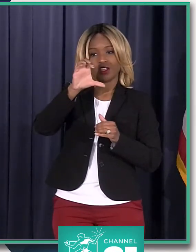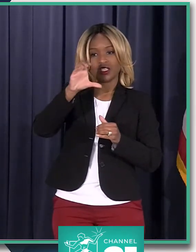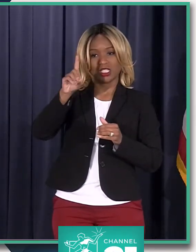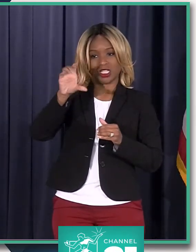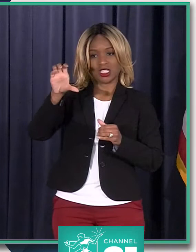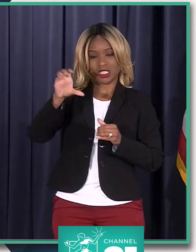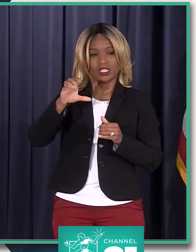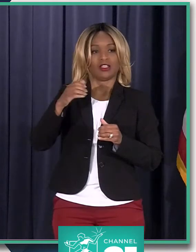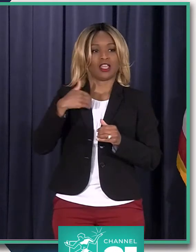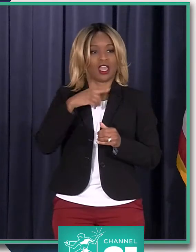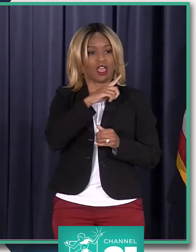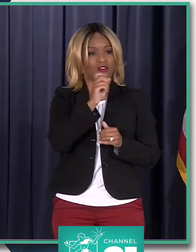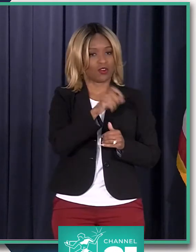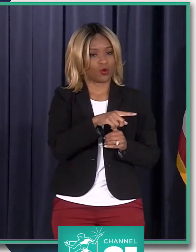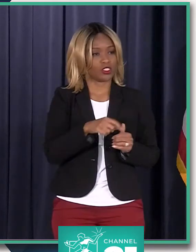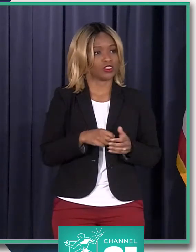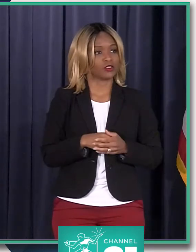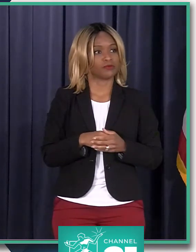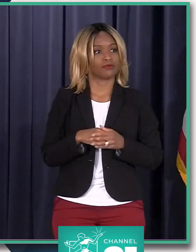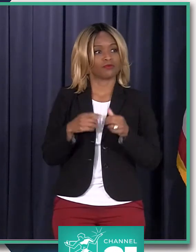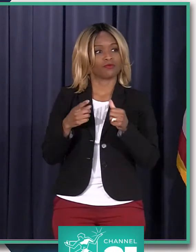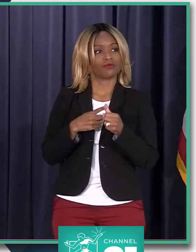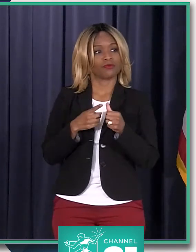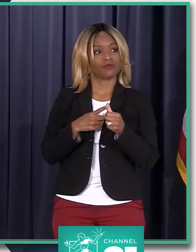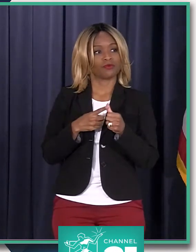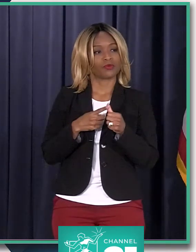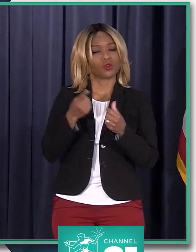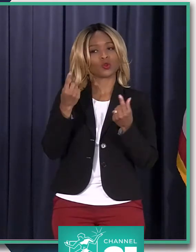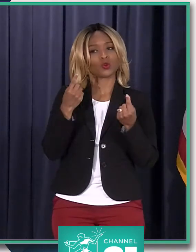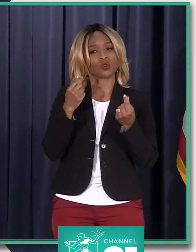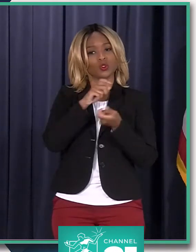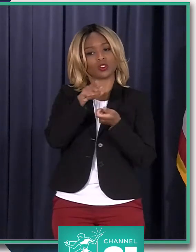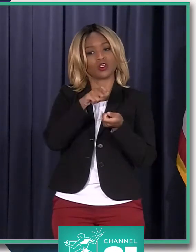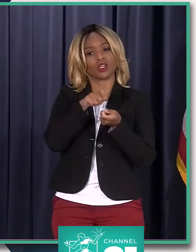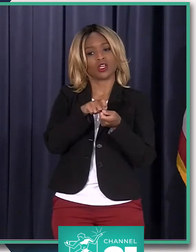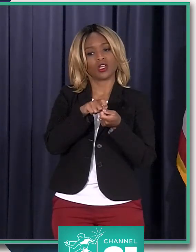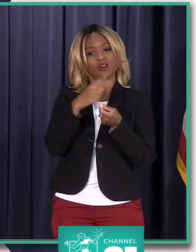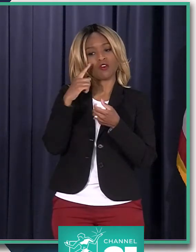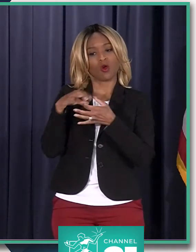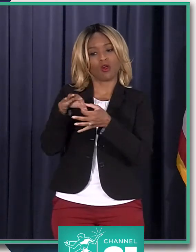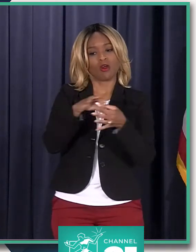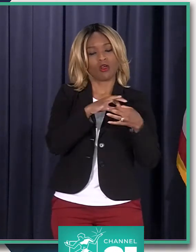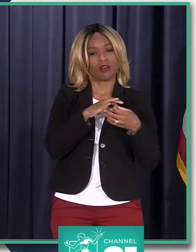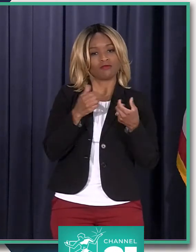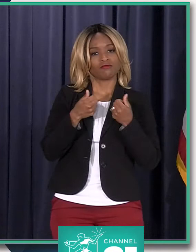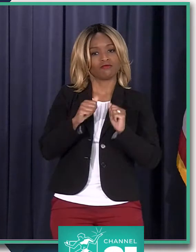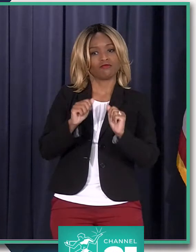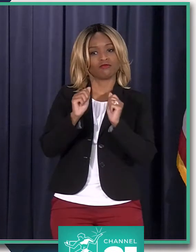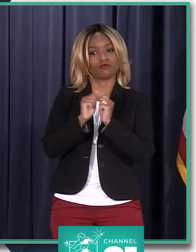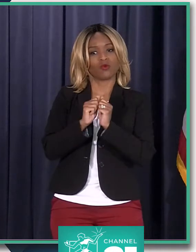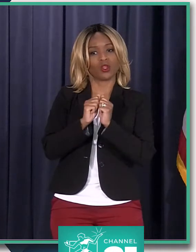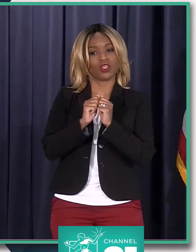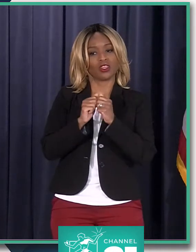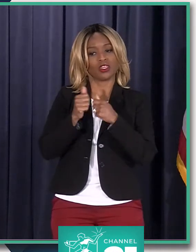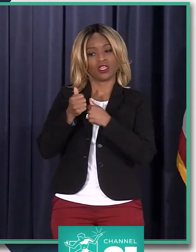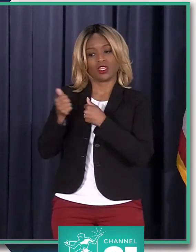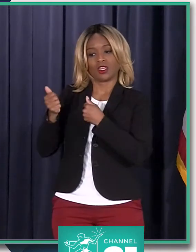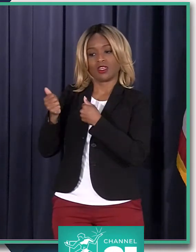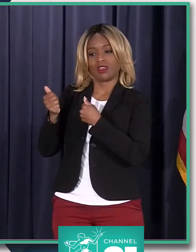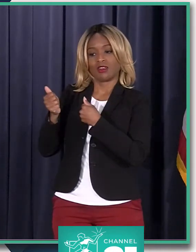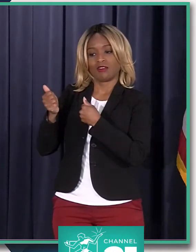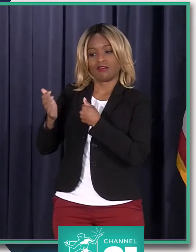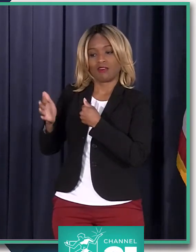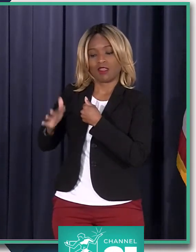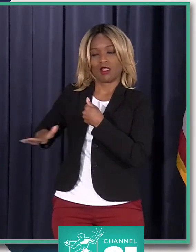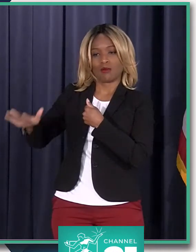questions. First question is, what are you doing specifically to coordinate efforts with the strategic neighborhood planning